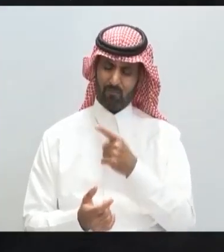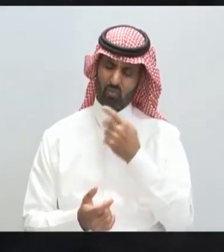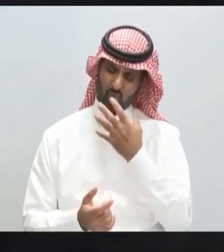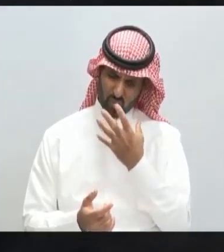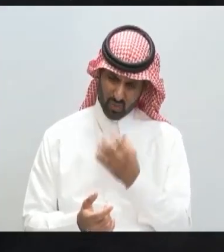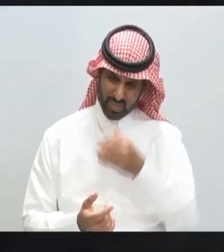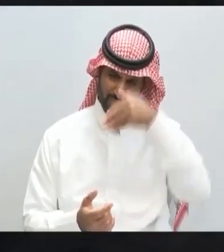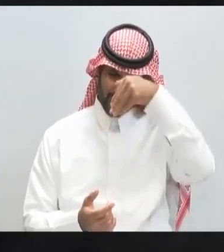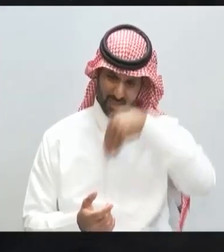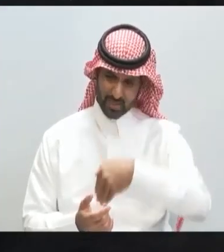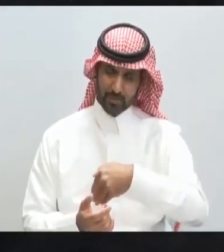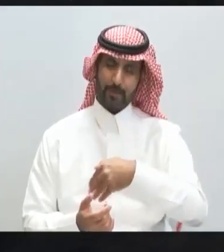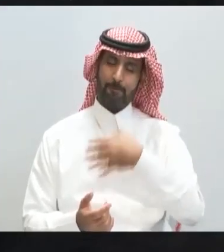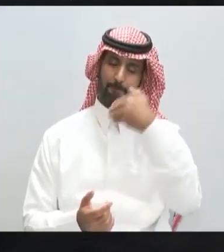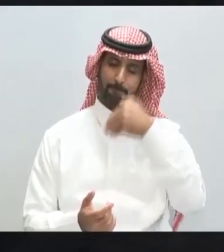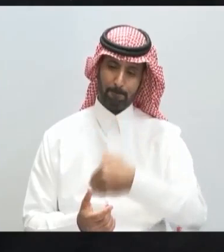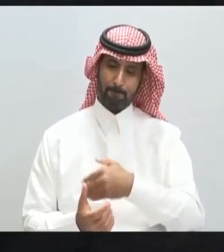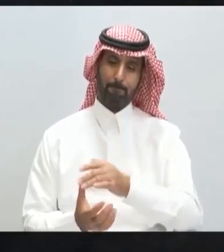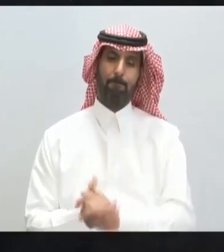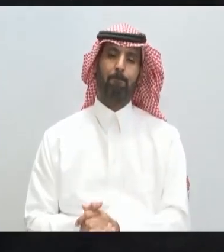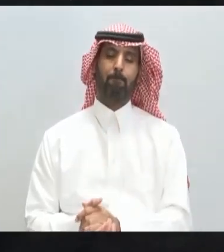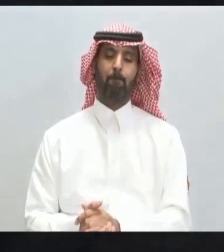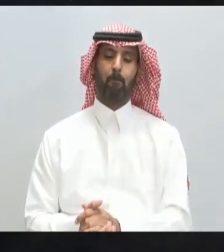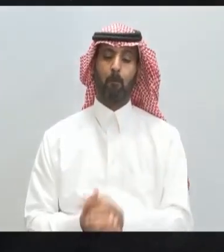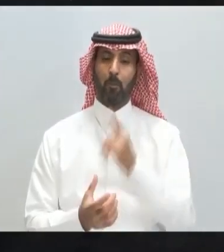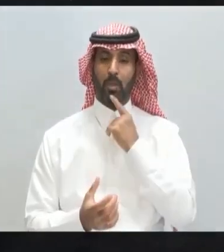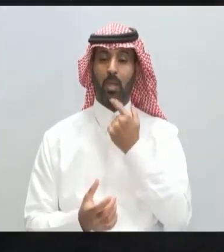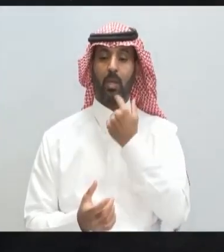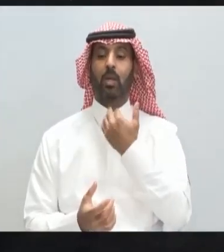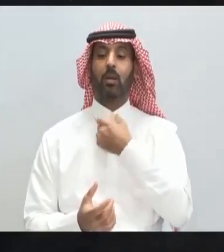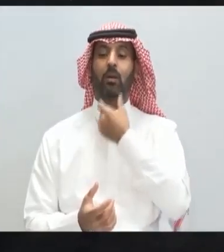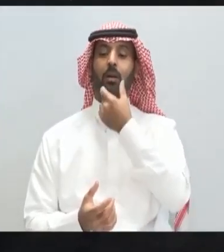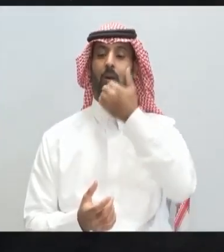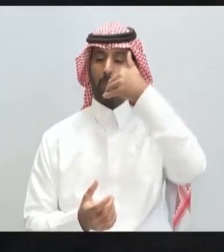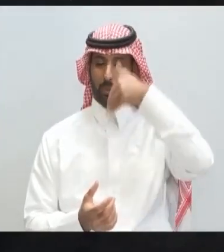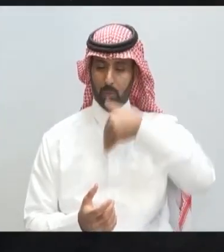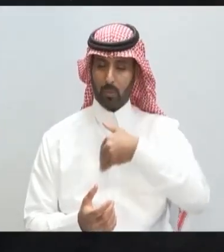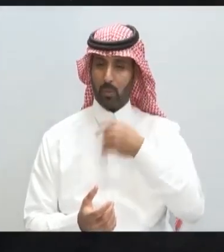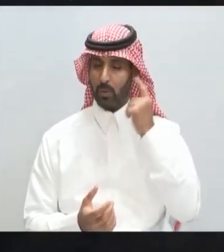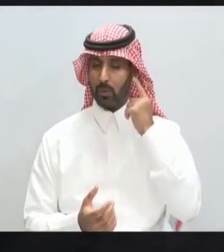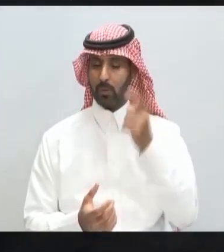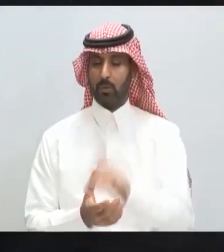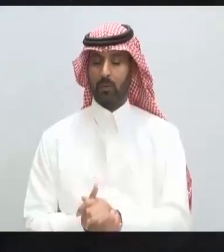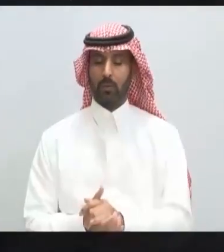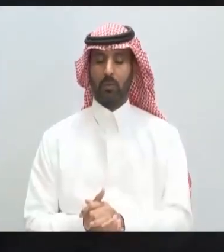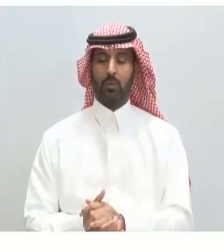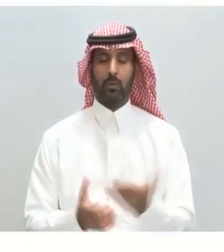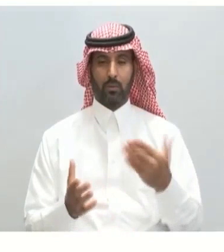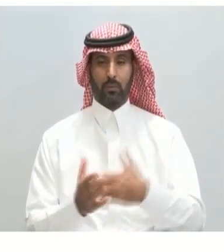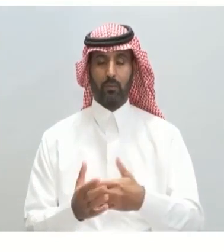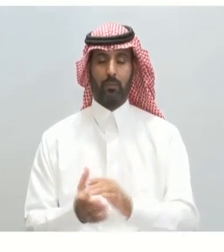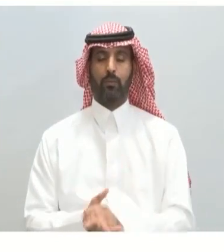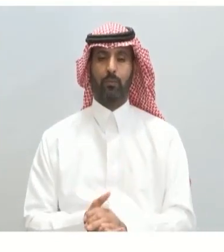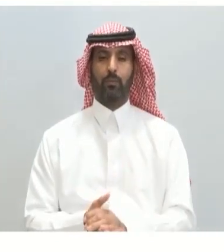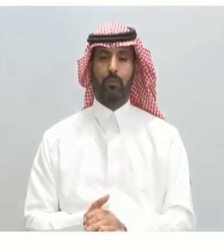it with the falling intonation that you are, of course, regretting doing it. And with that, we reach the end